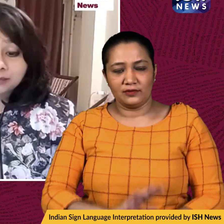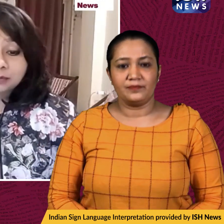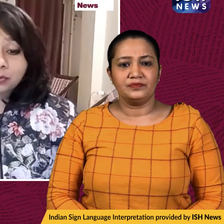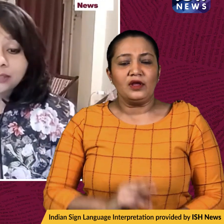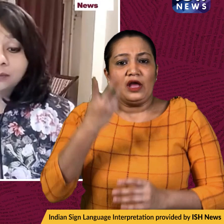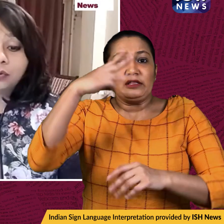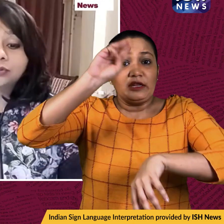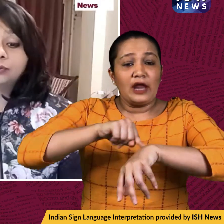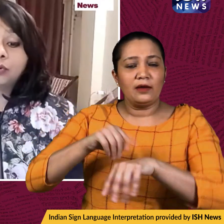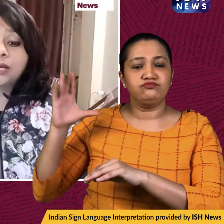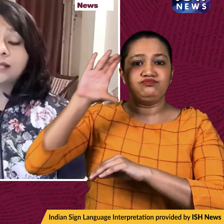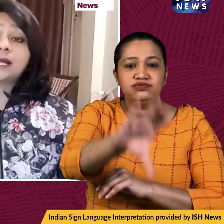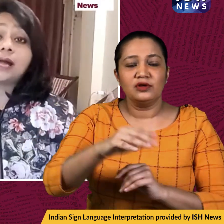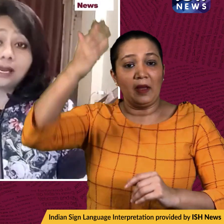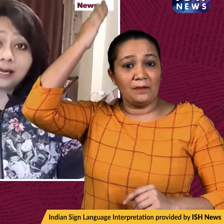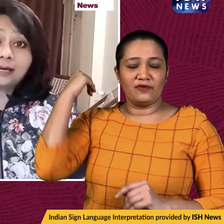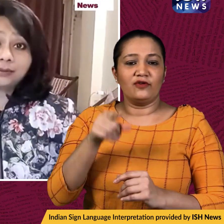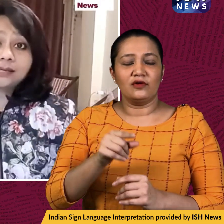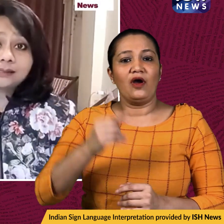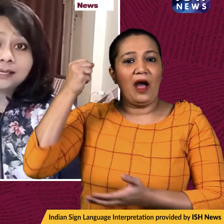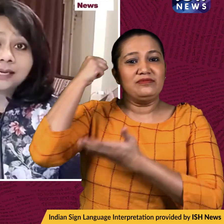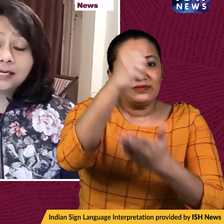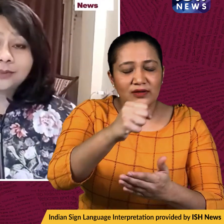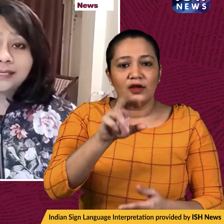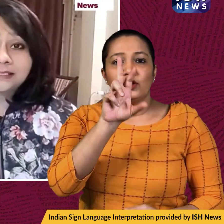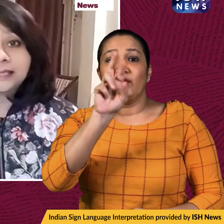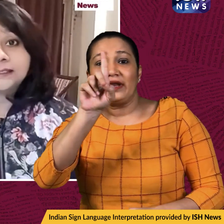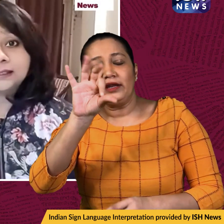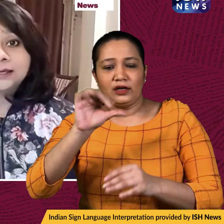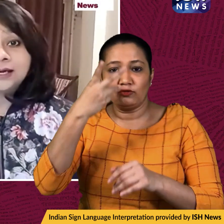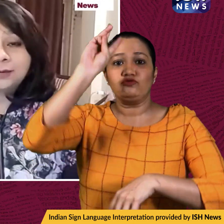is 3 times more than what the board had allocated